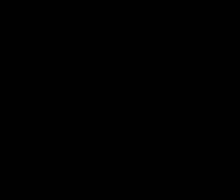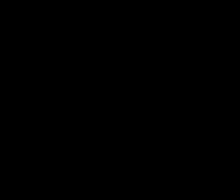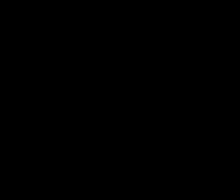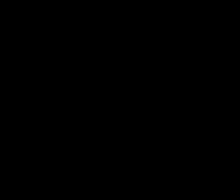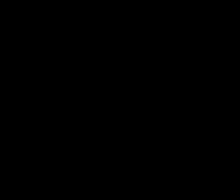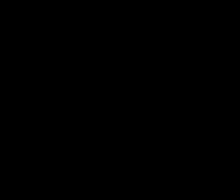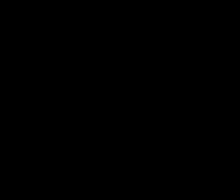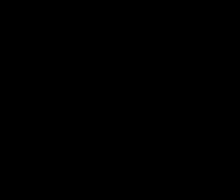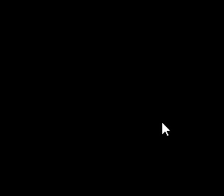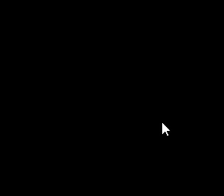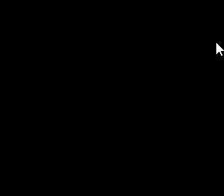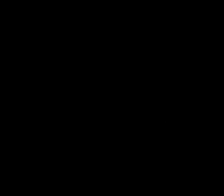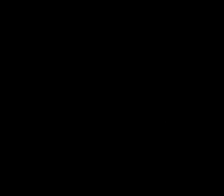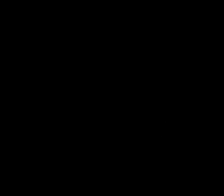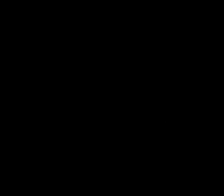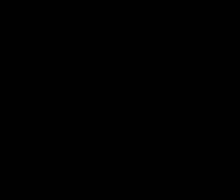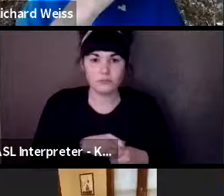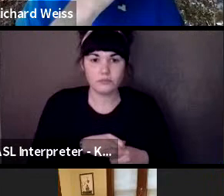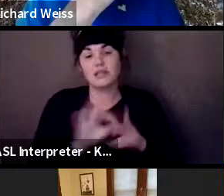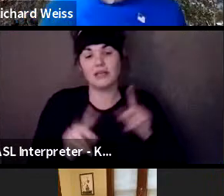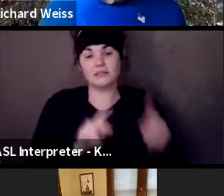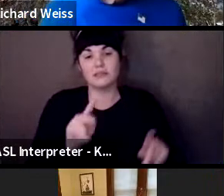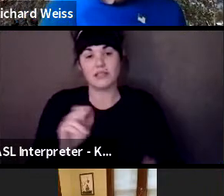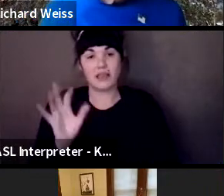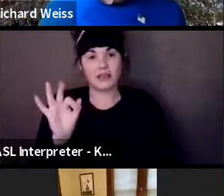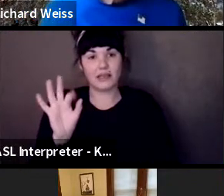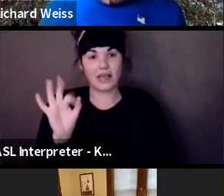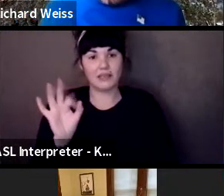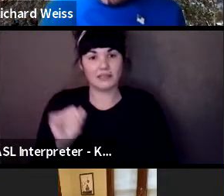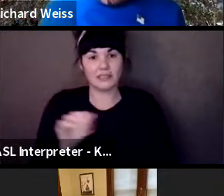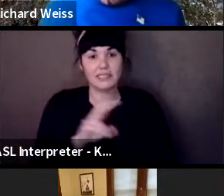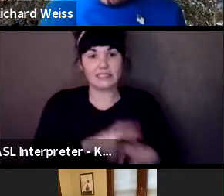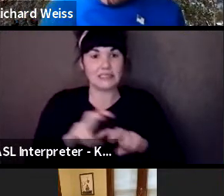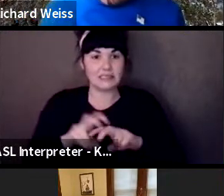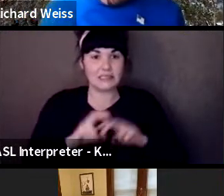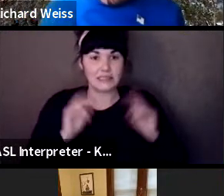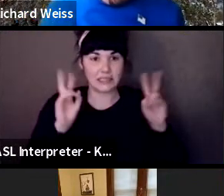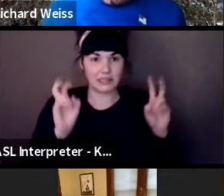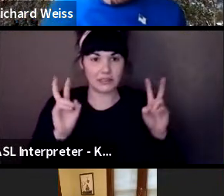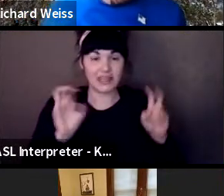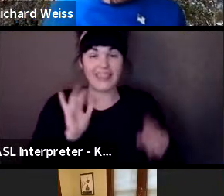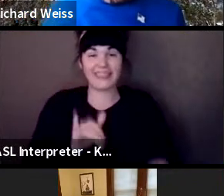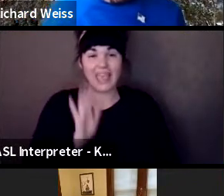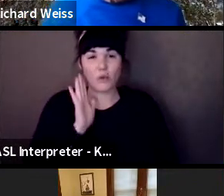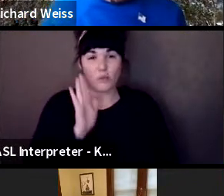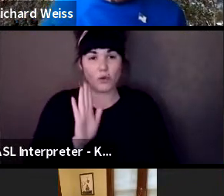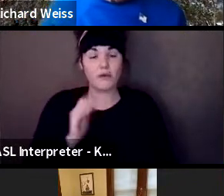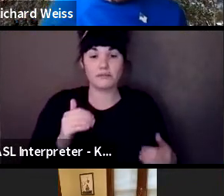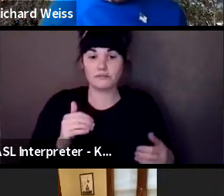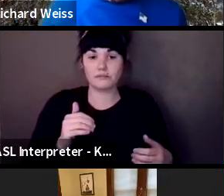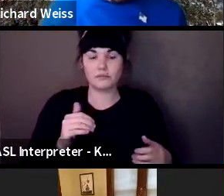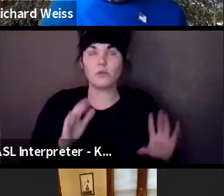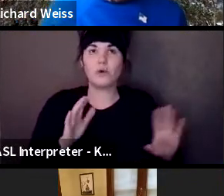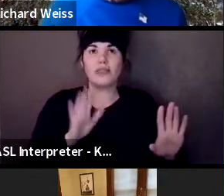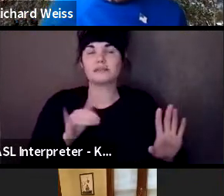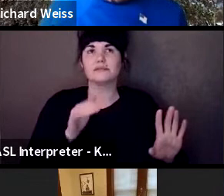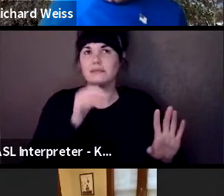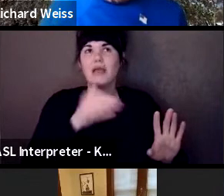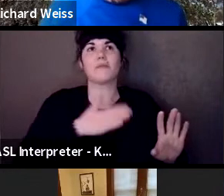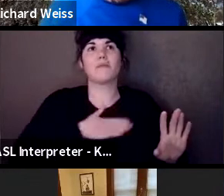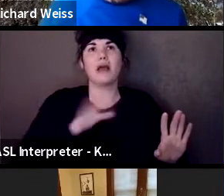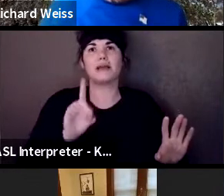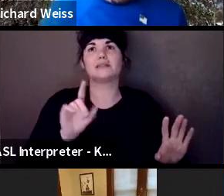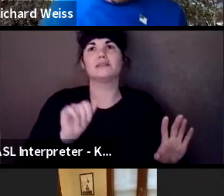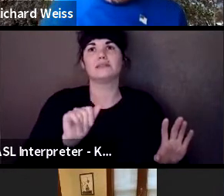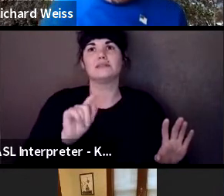seats. And that would be the summary of my data, or not my data, I